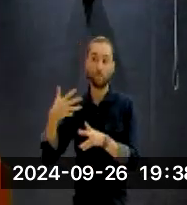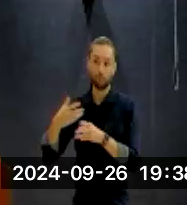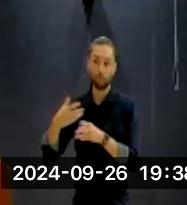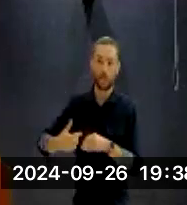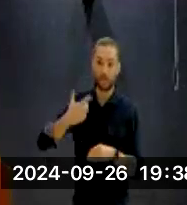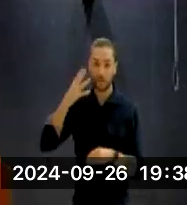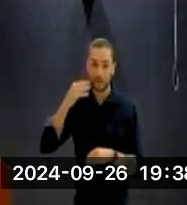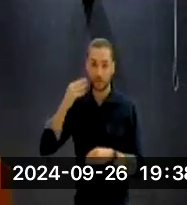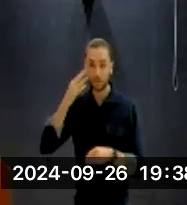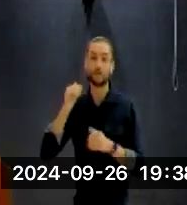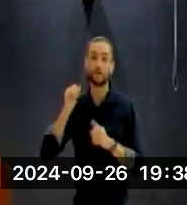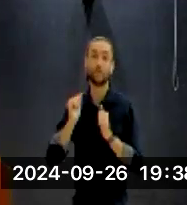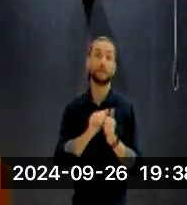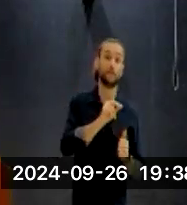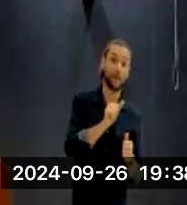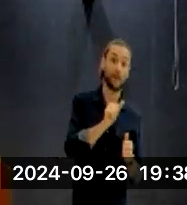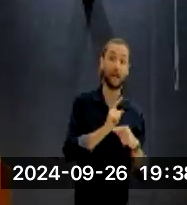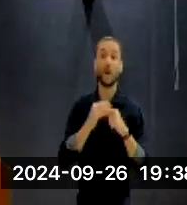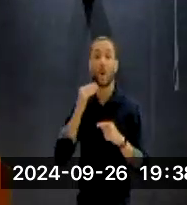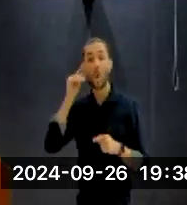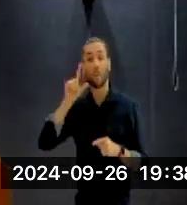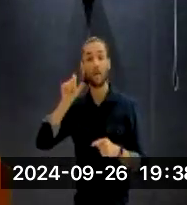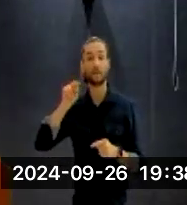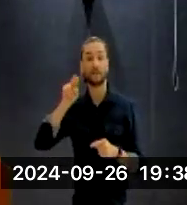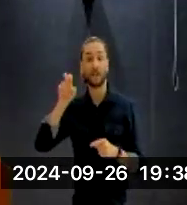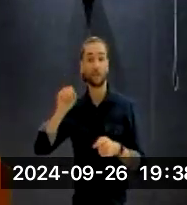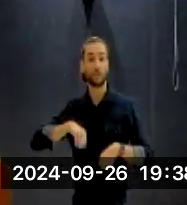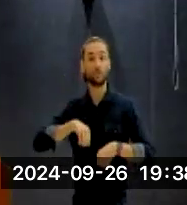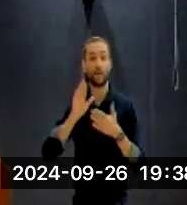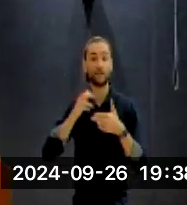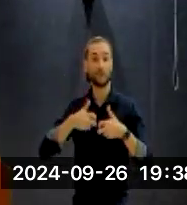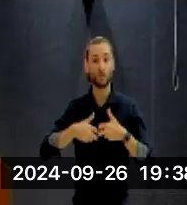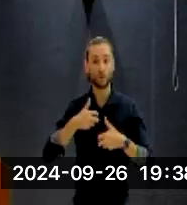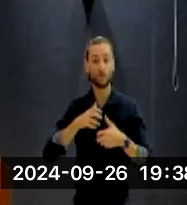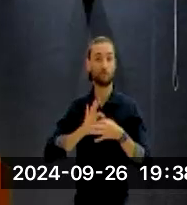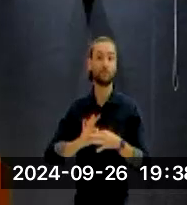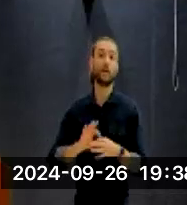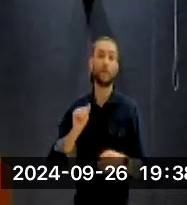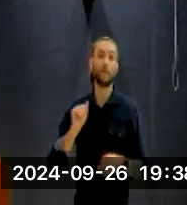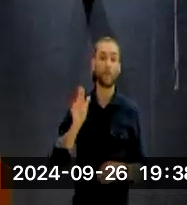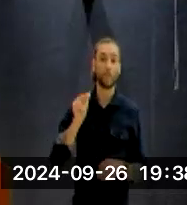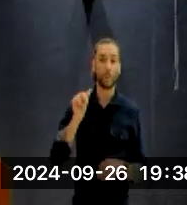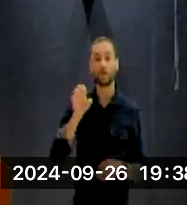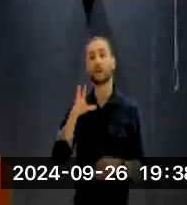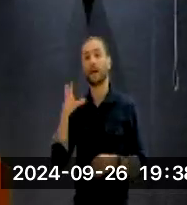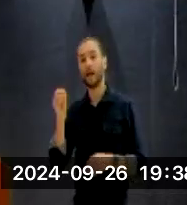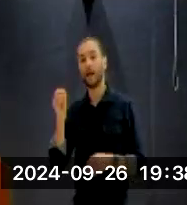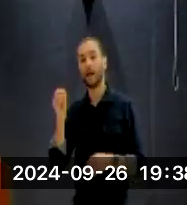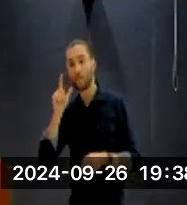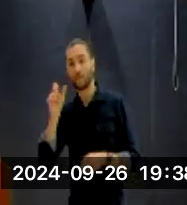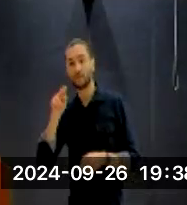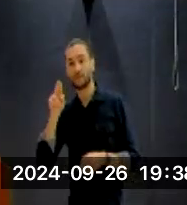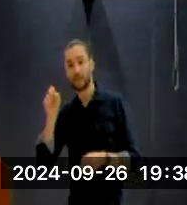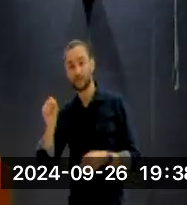and homelessness to address issues of abuse in disabled and elderly homeless population.